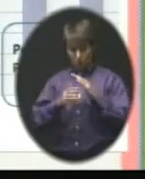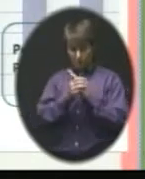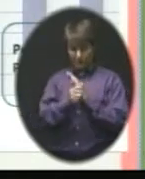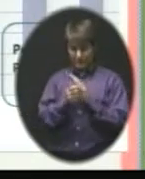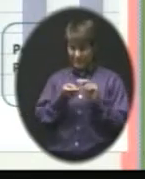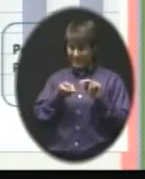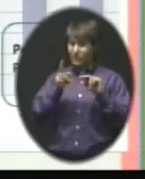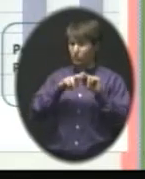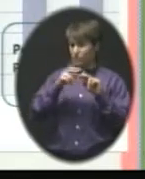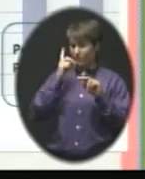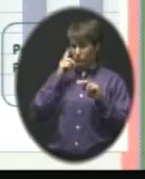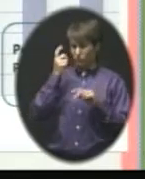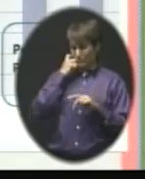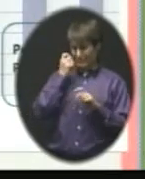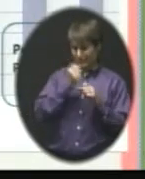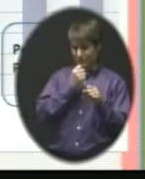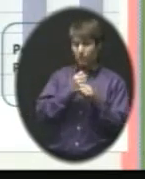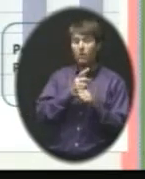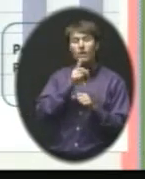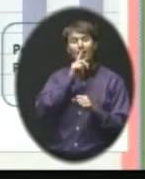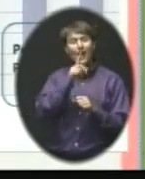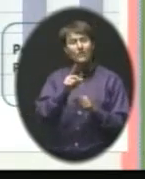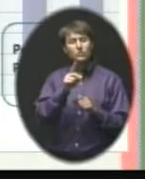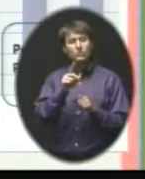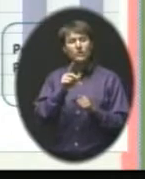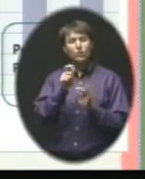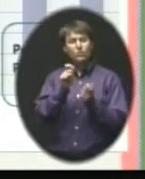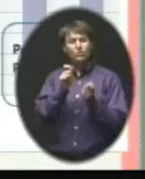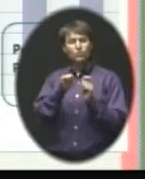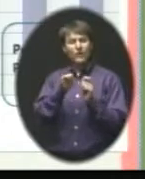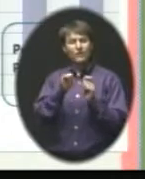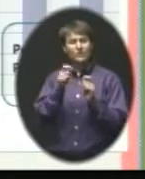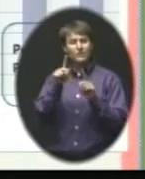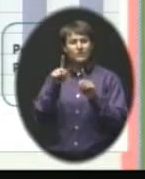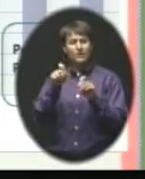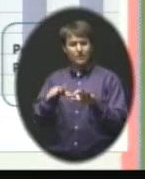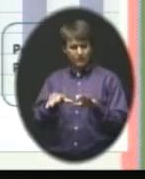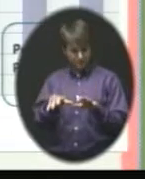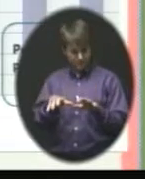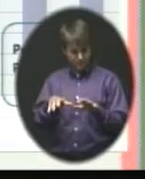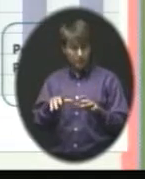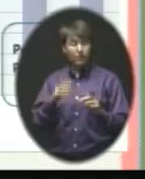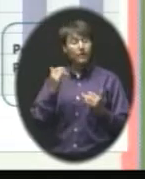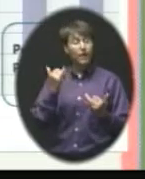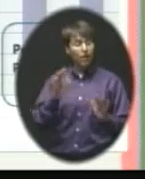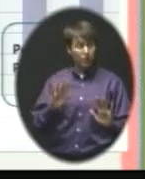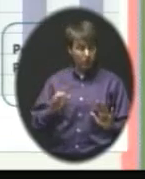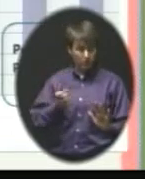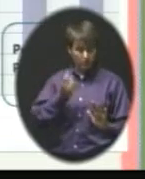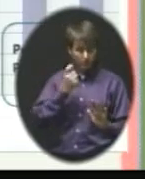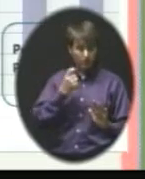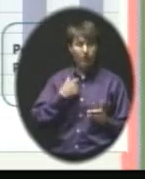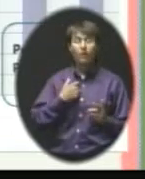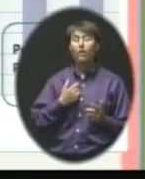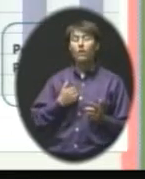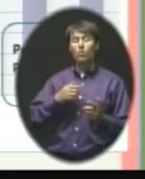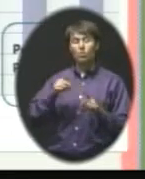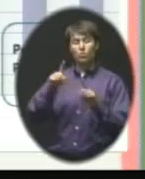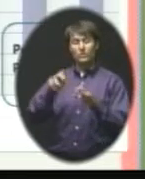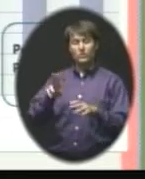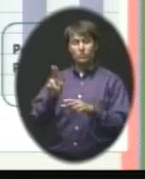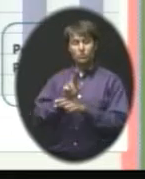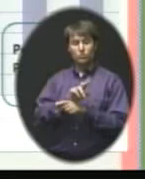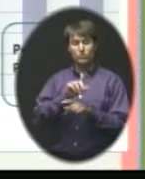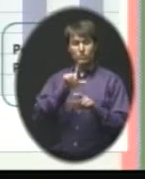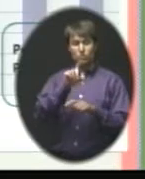most recent year, there actually was a slight change in the test. Now, we've tested on the 2003